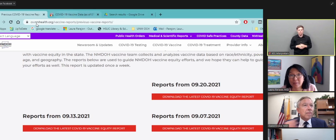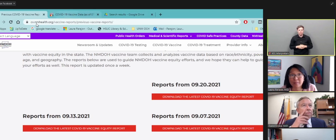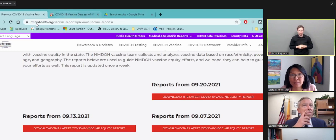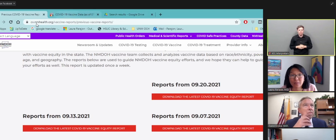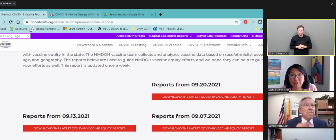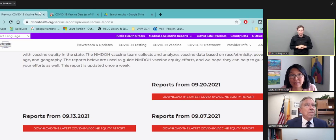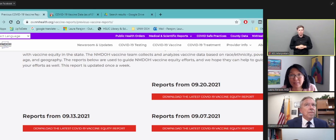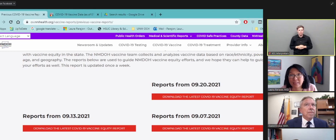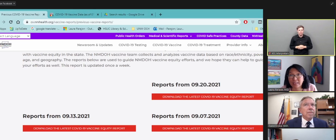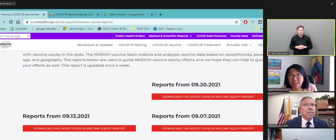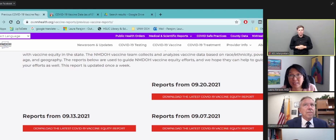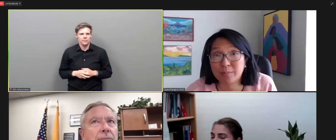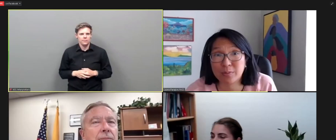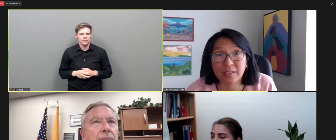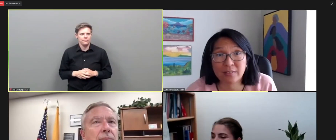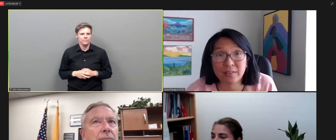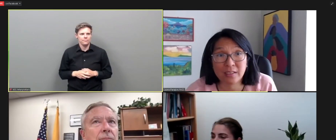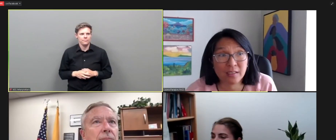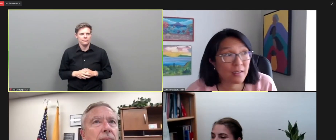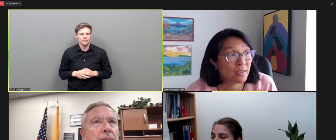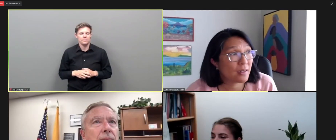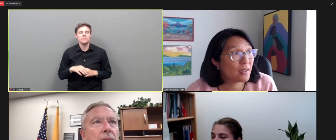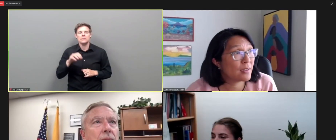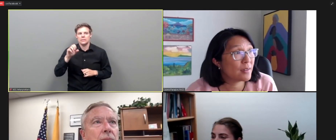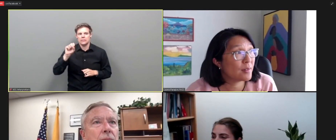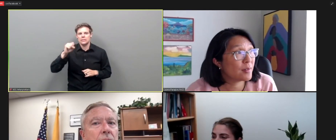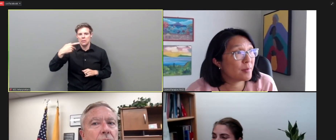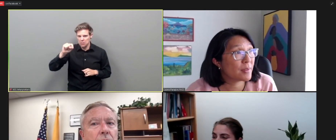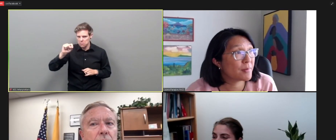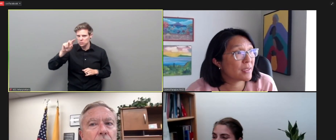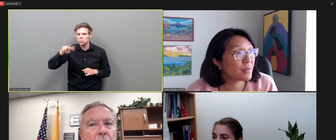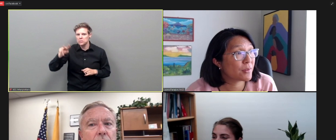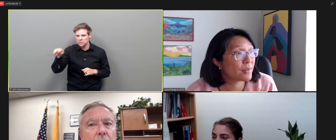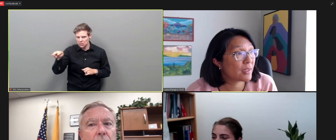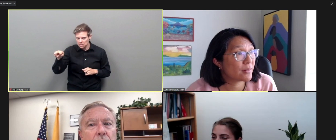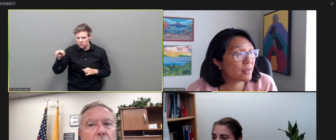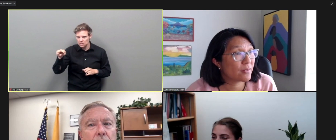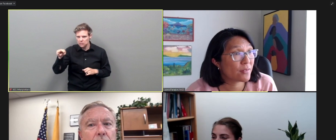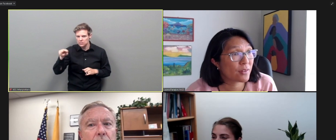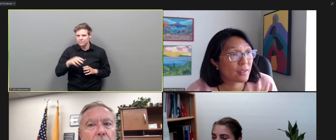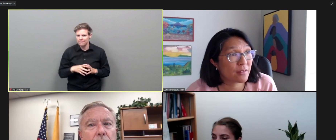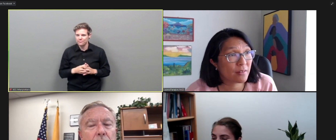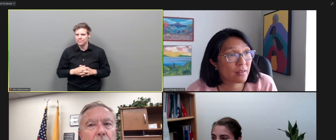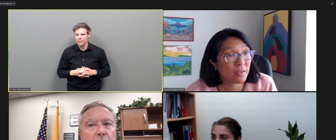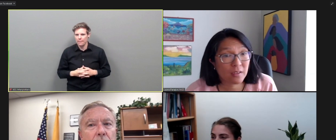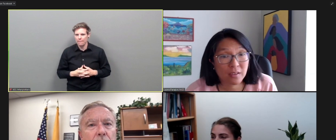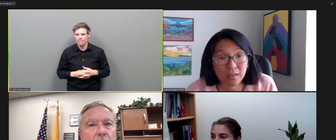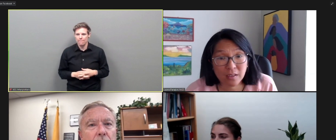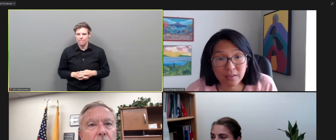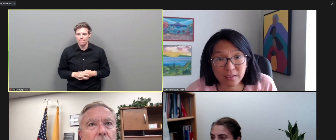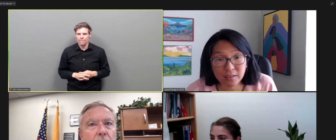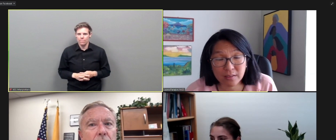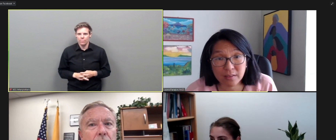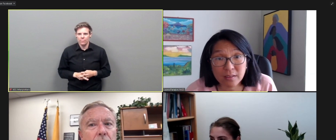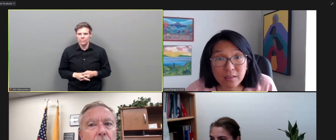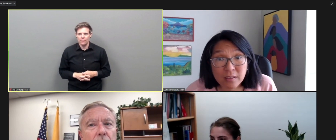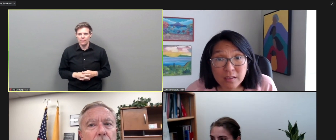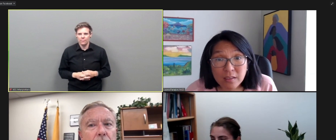the September 27th. Yeah, I can pull that one. Let me just pull that one for you. All